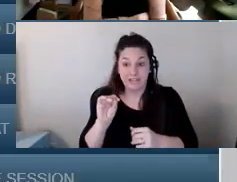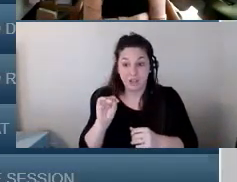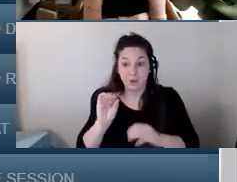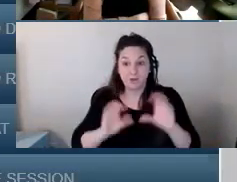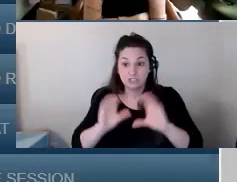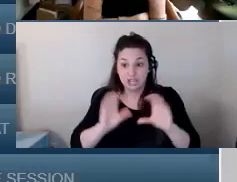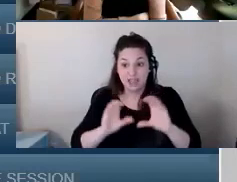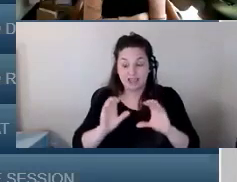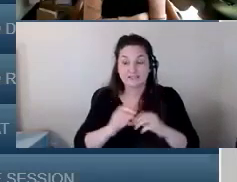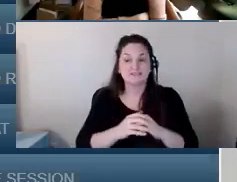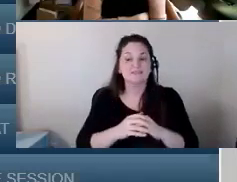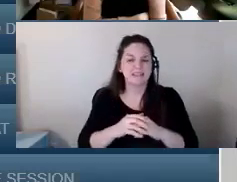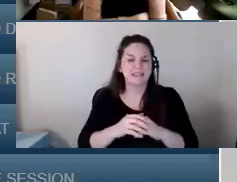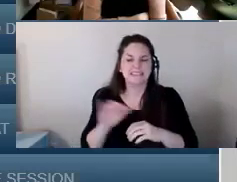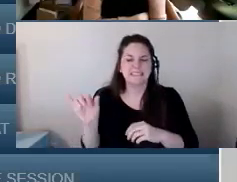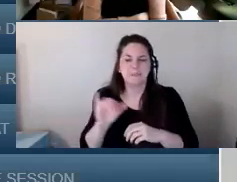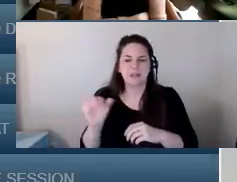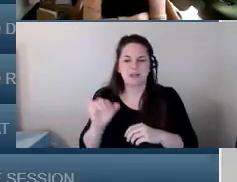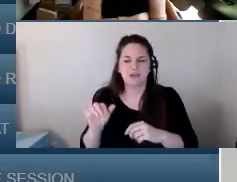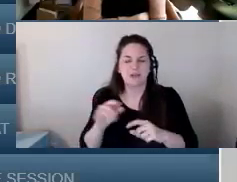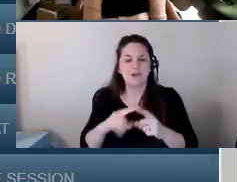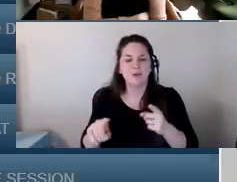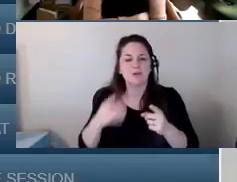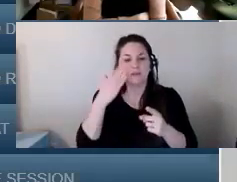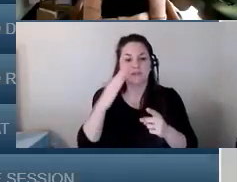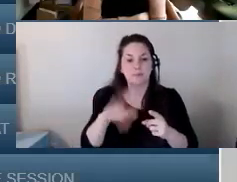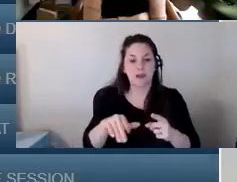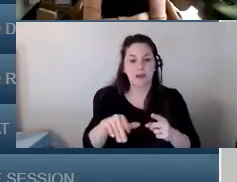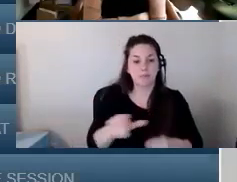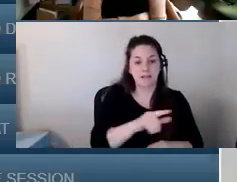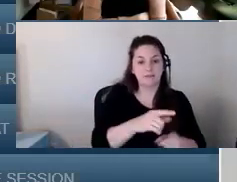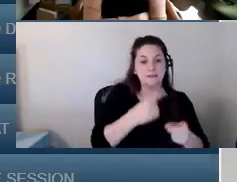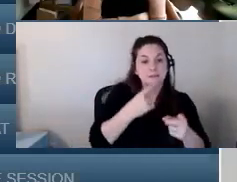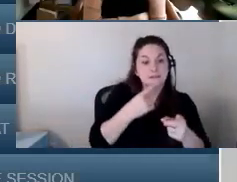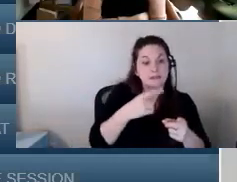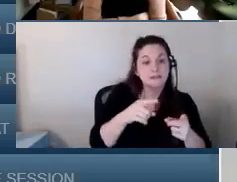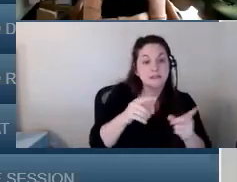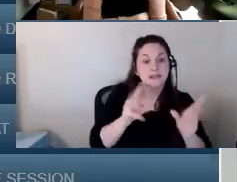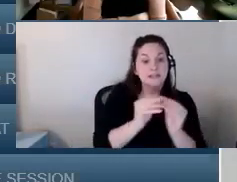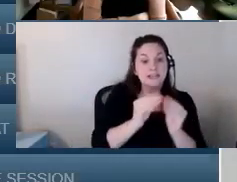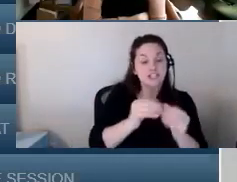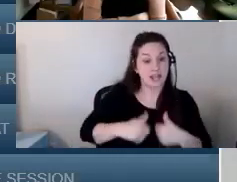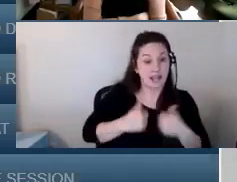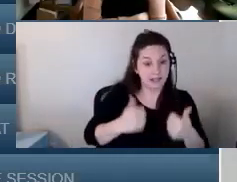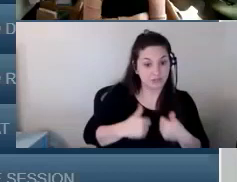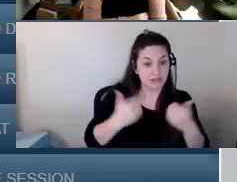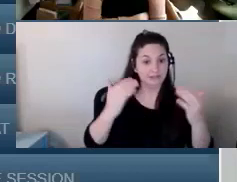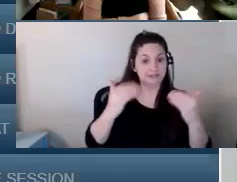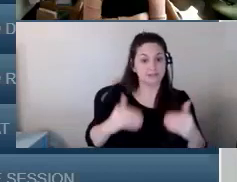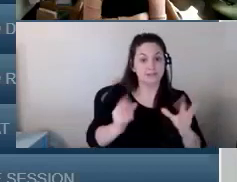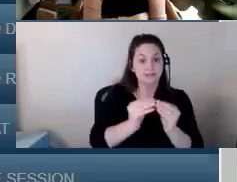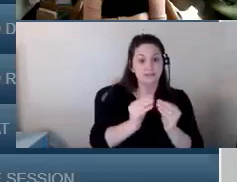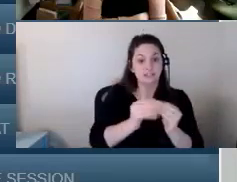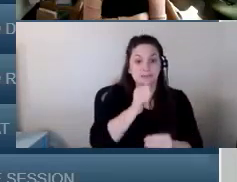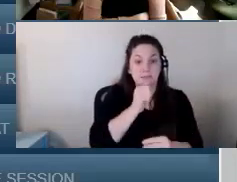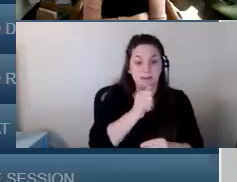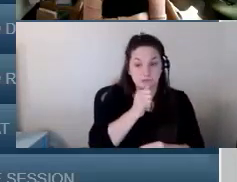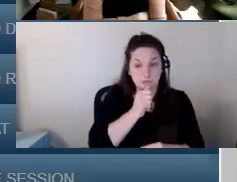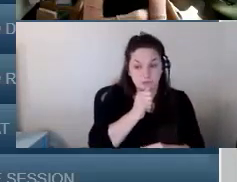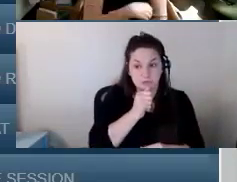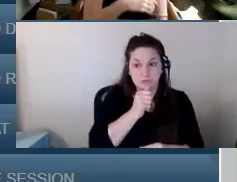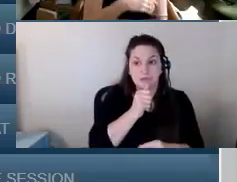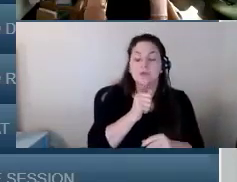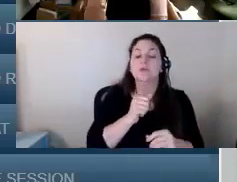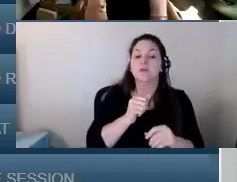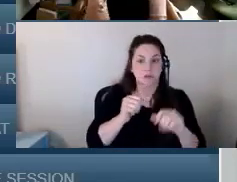you'll see in the bottom left-hand corner, session address and session password. Here, you can go out on